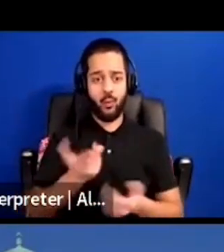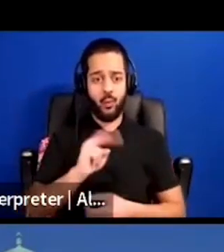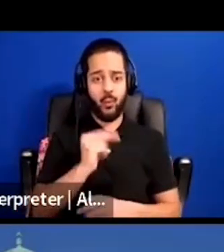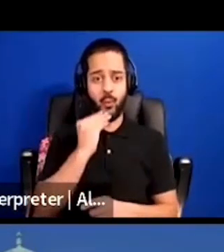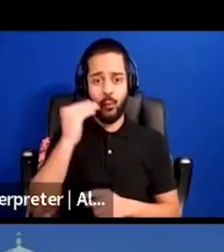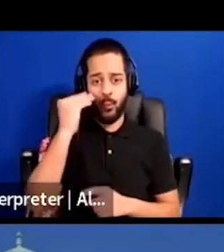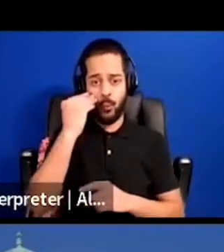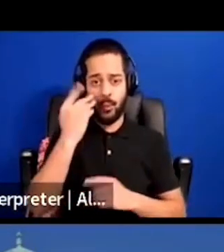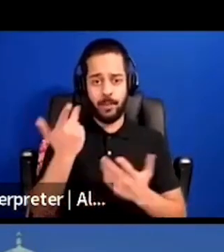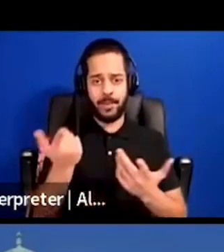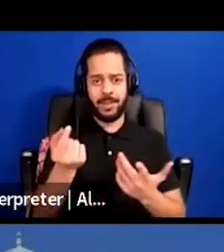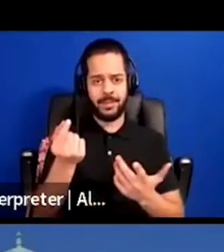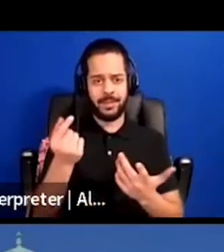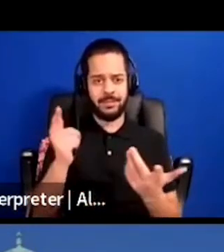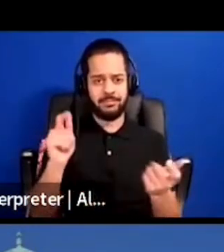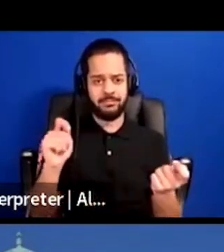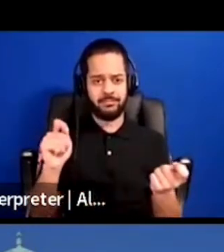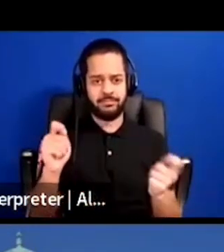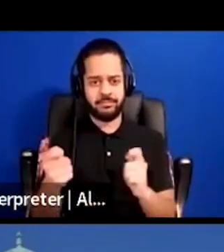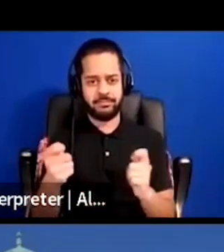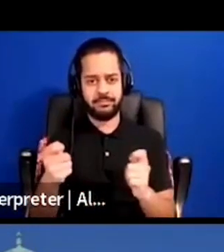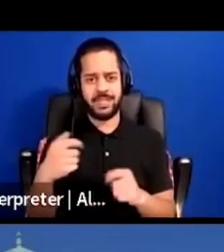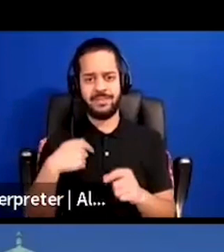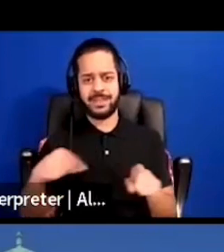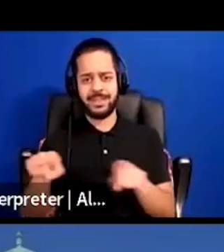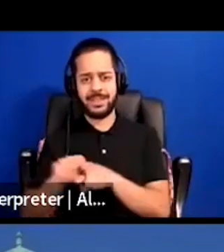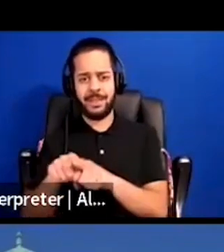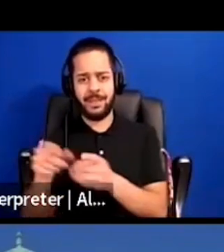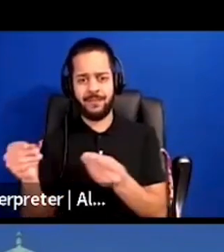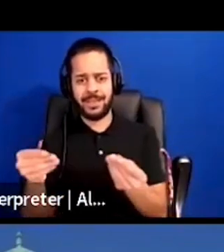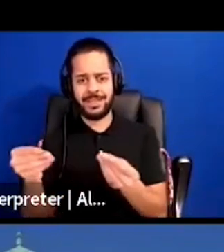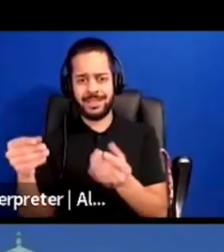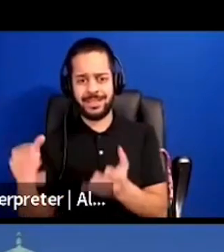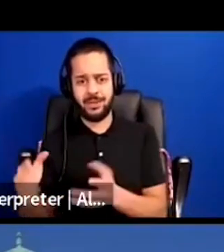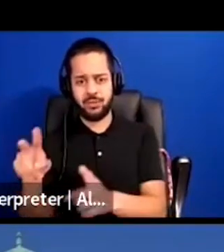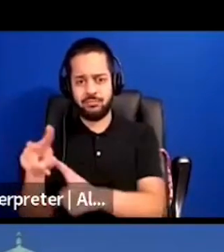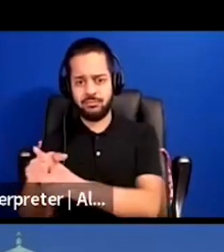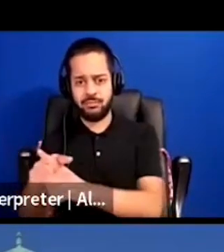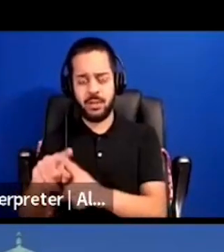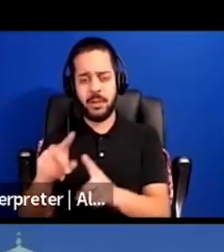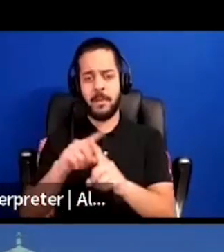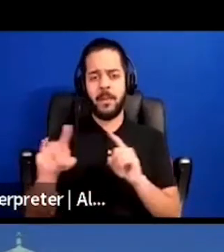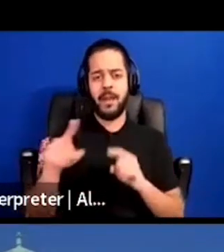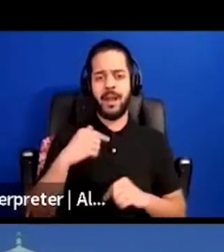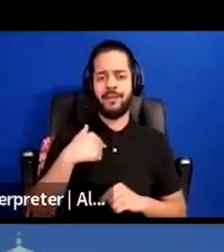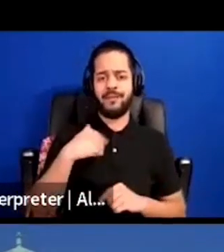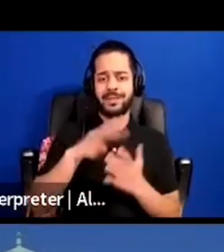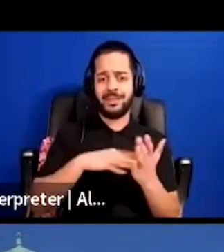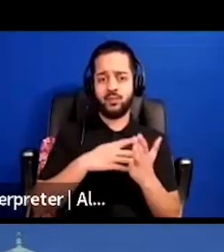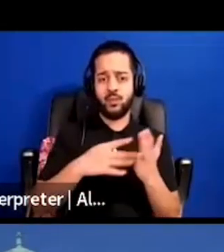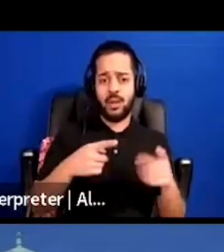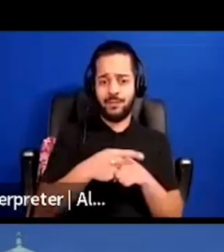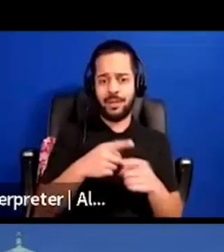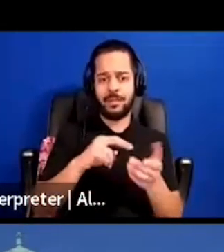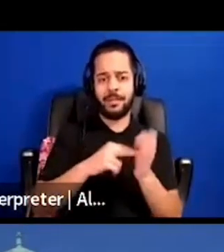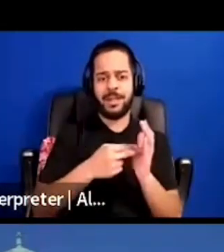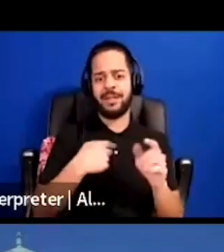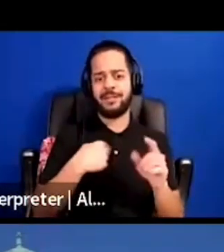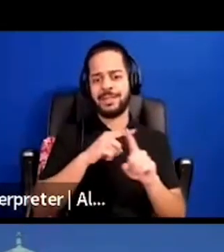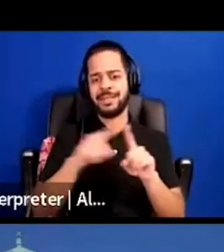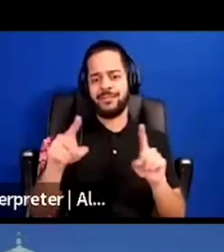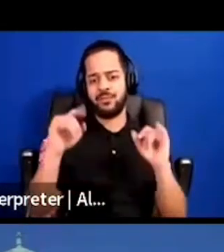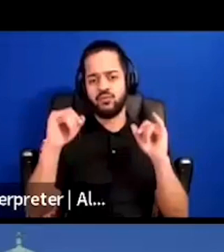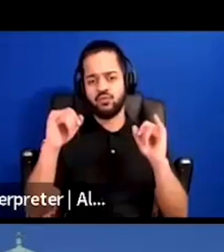but his therapist would be someone from the county because of a scheduling conflict. The vice principal would sit